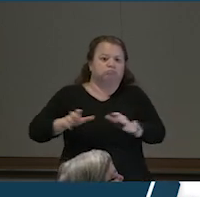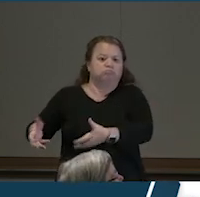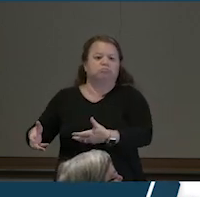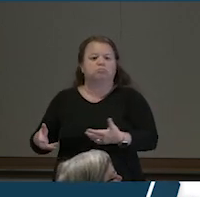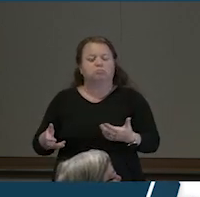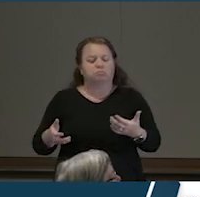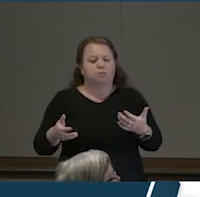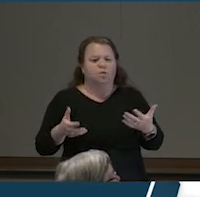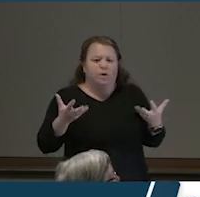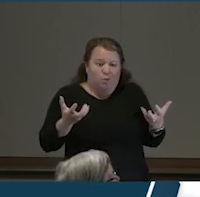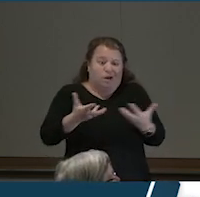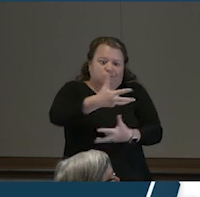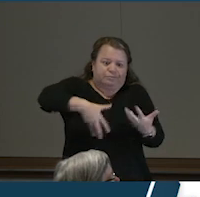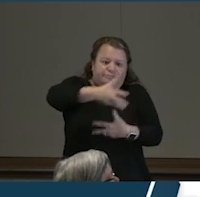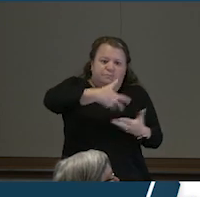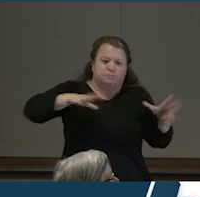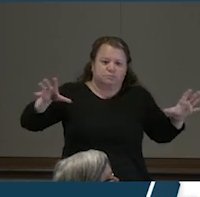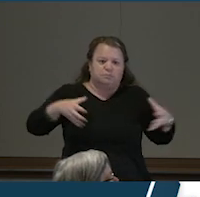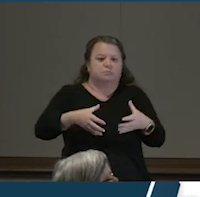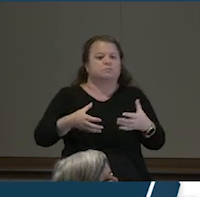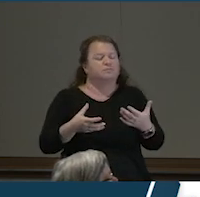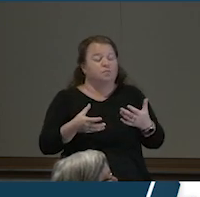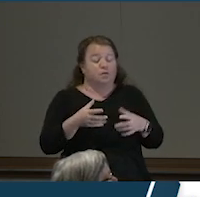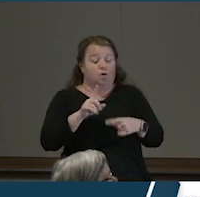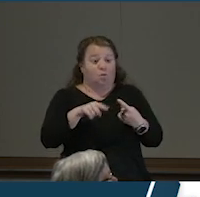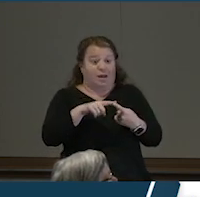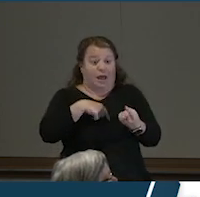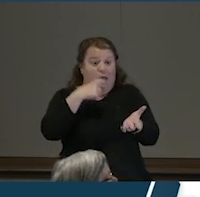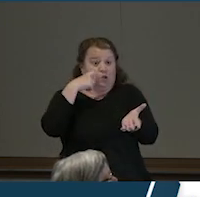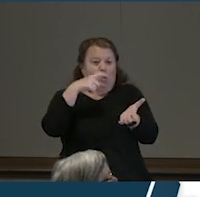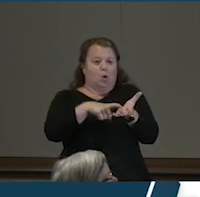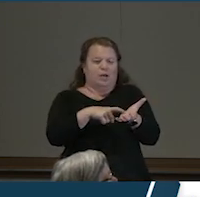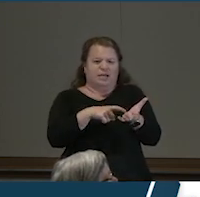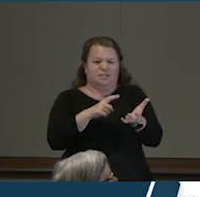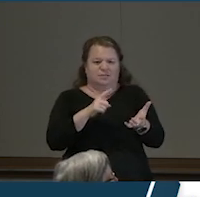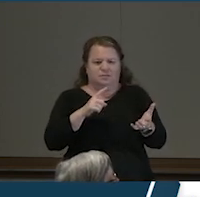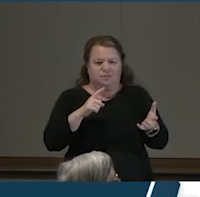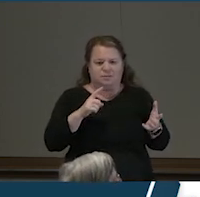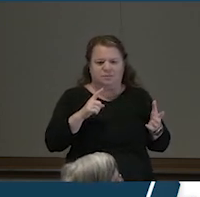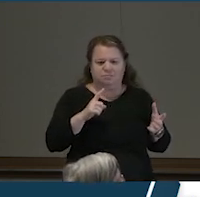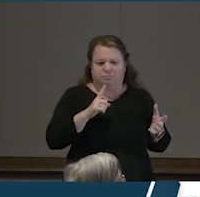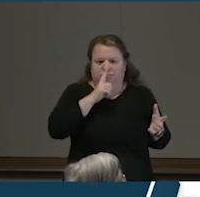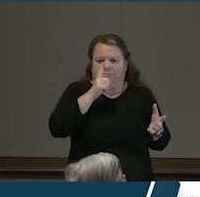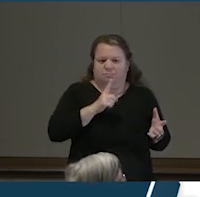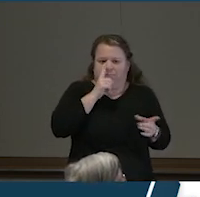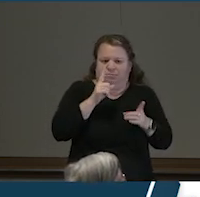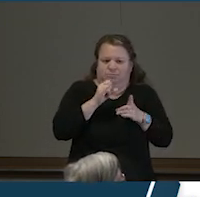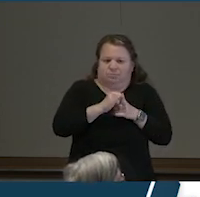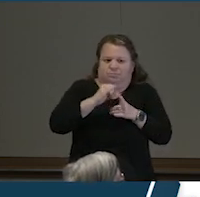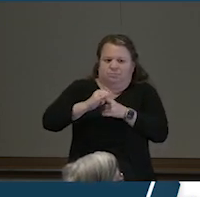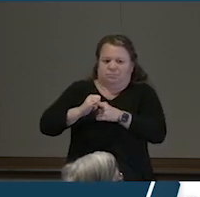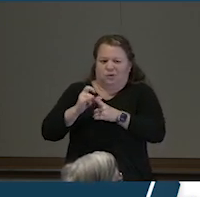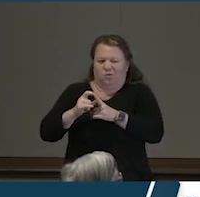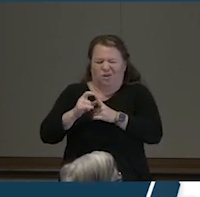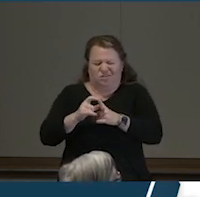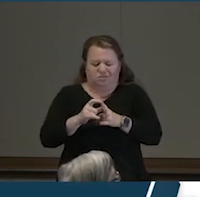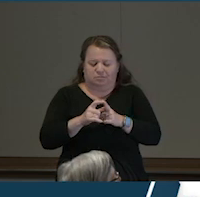whenever I see something that has all these pretty words that are used to describe it, but it's really an